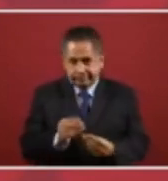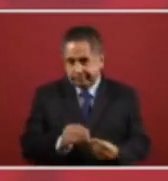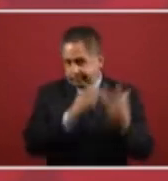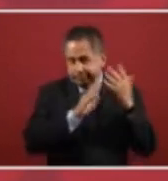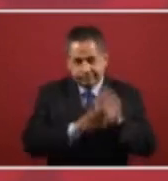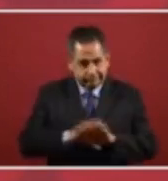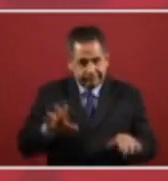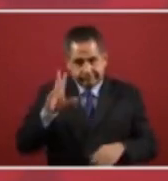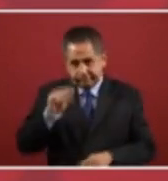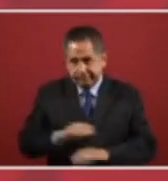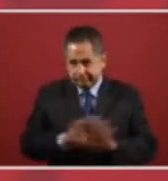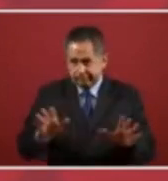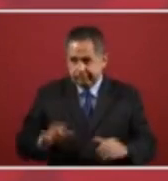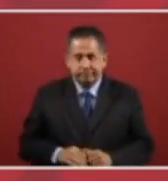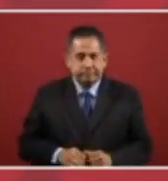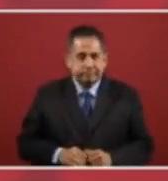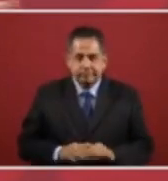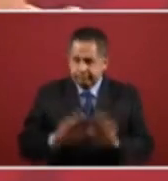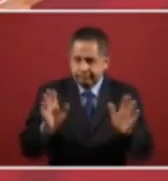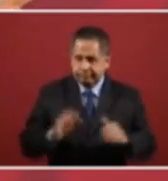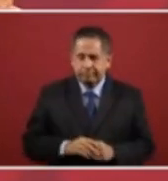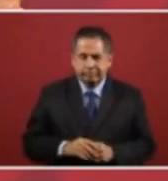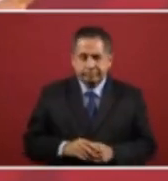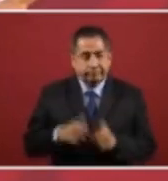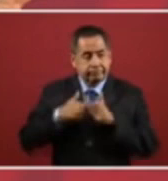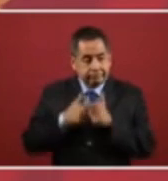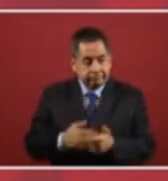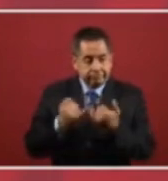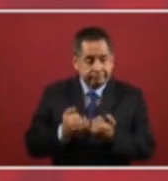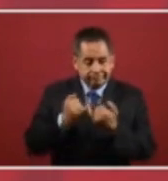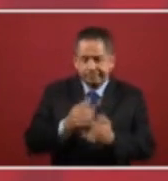So that was the previous regimen, but no more of that.